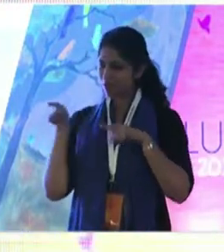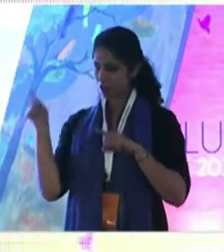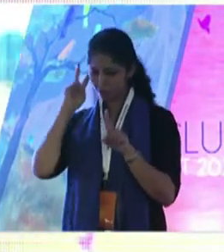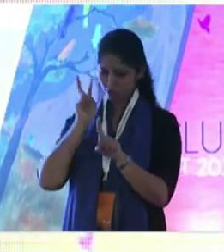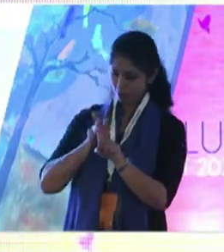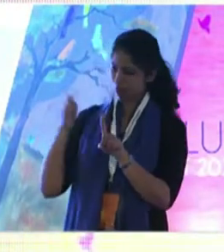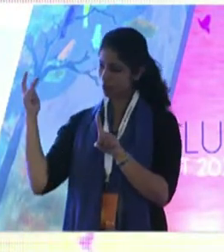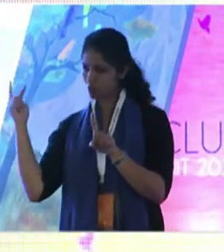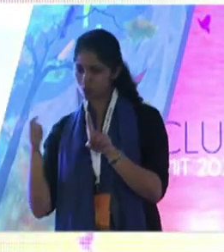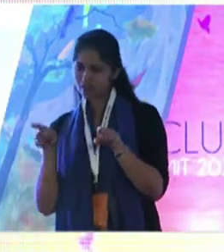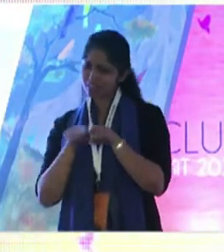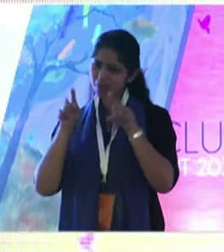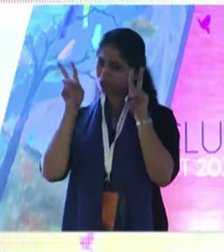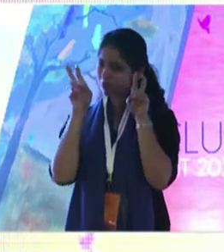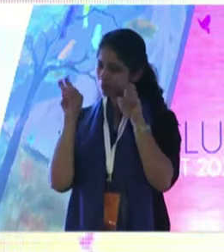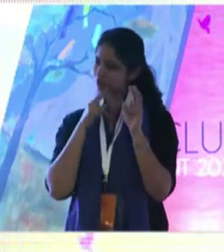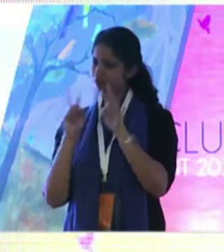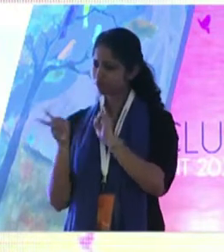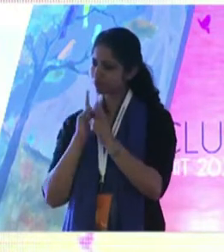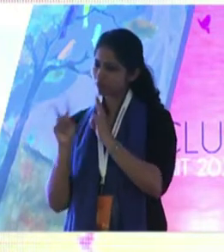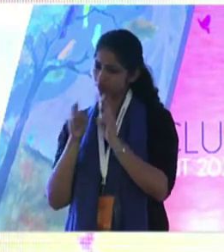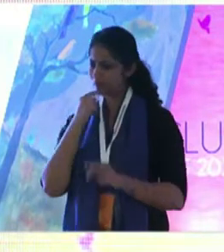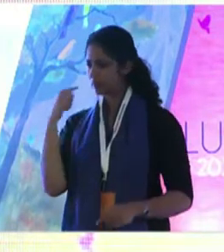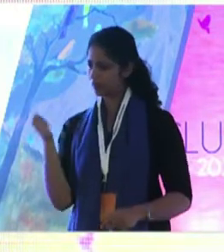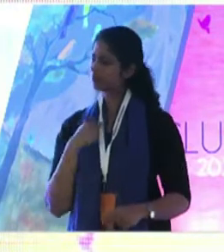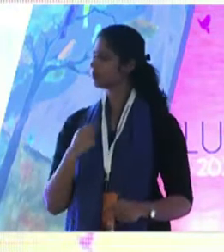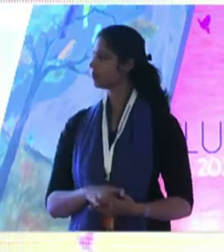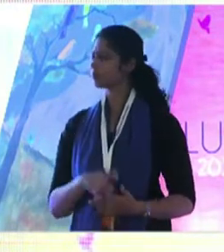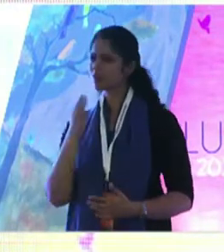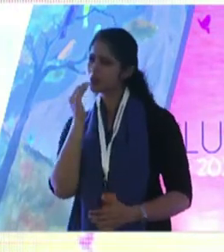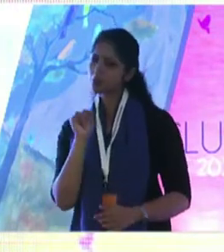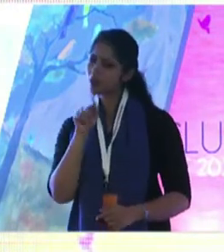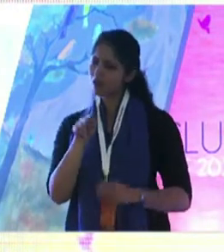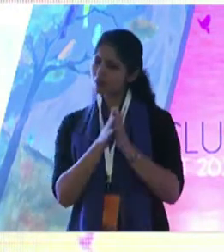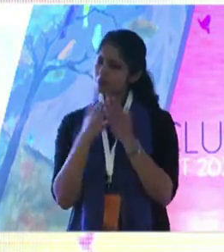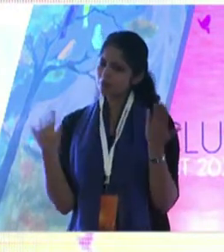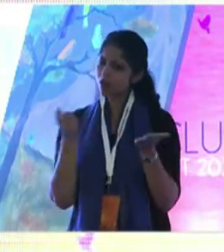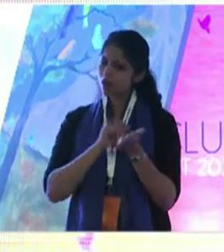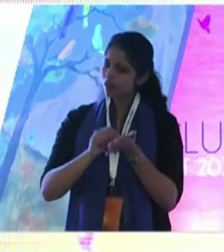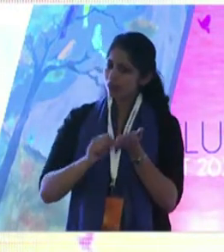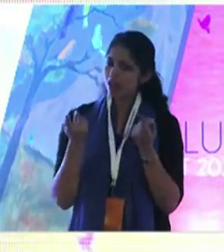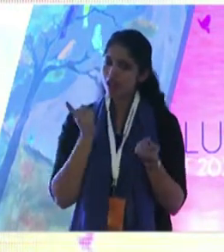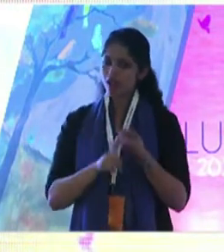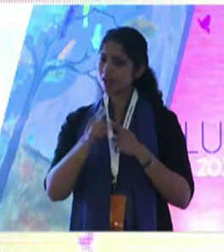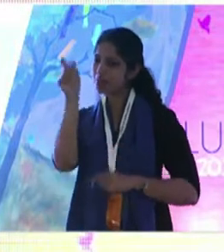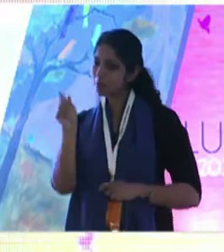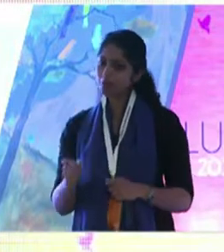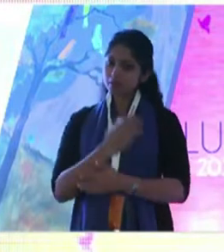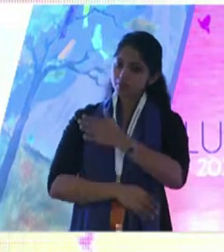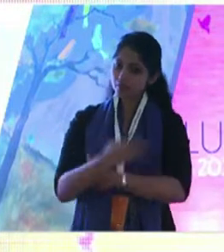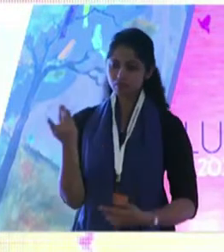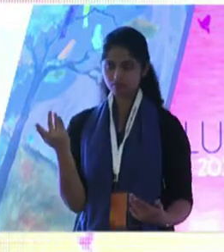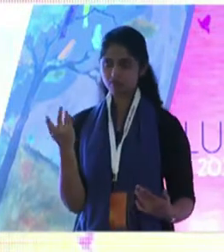on a lot of subjects. And then at one point he said, why don't we write a book about people with